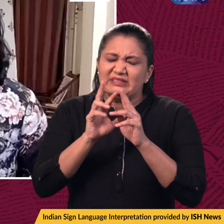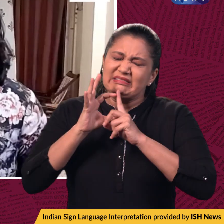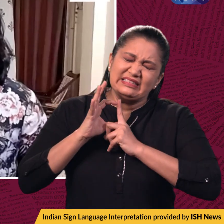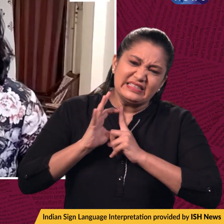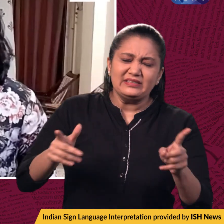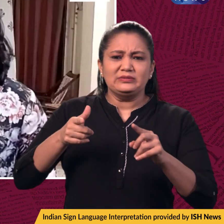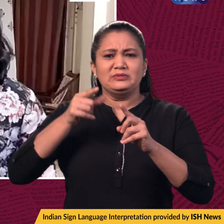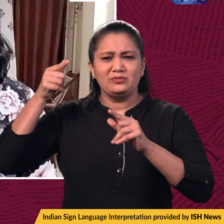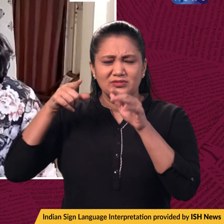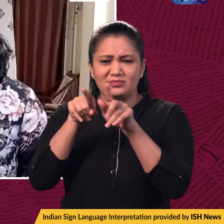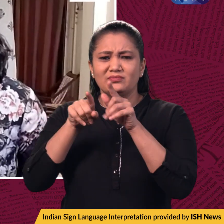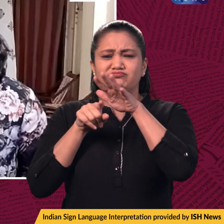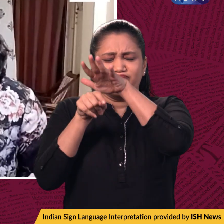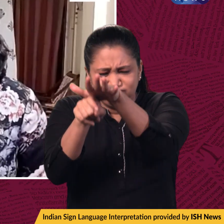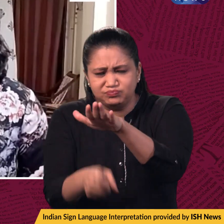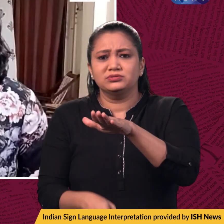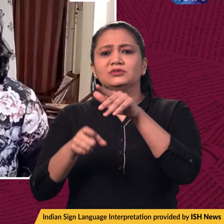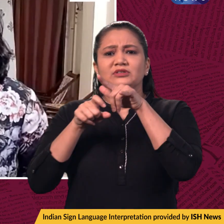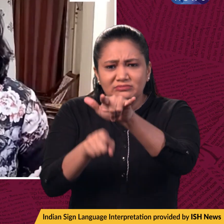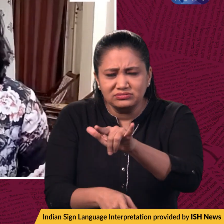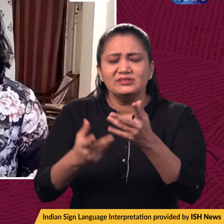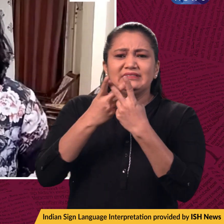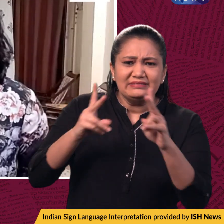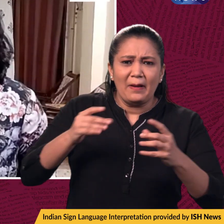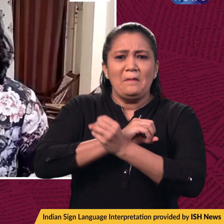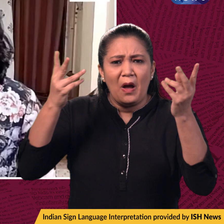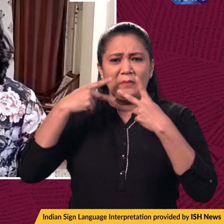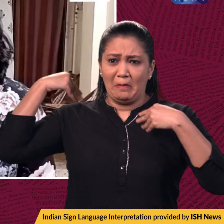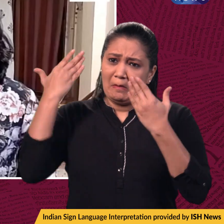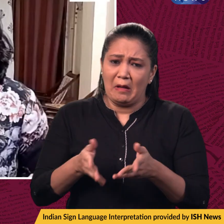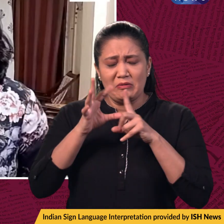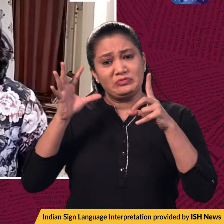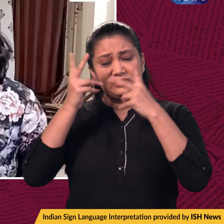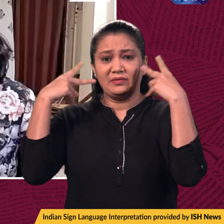sustained intense shelling by Russian forces in recent days.